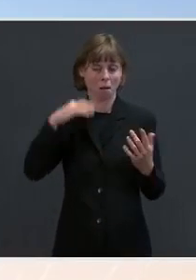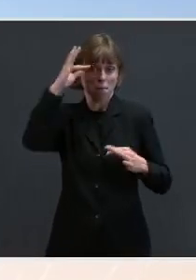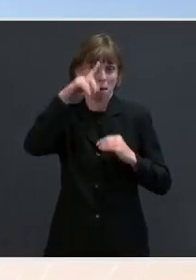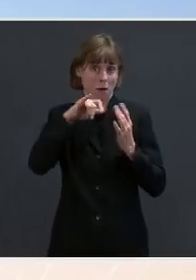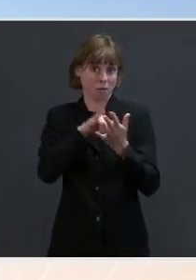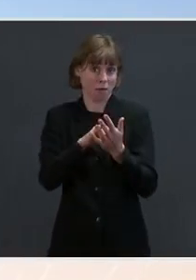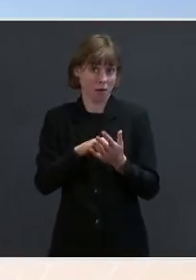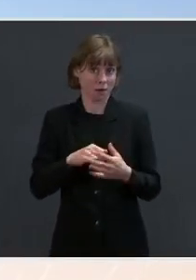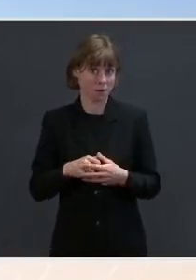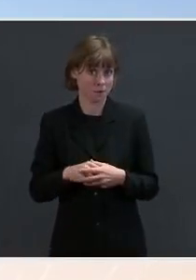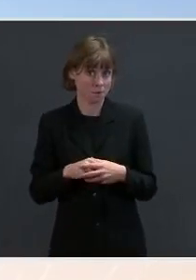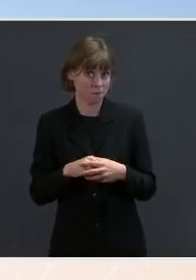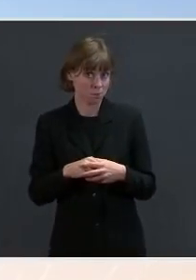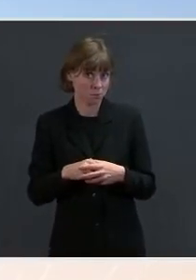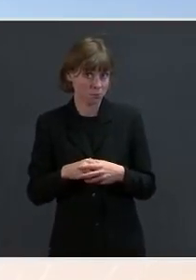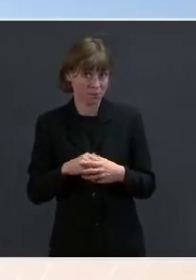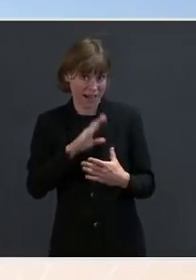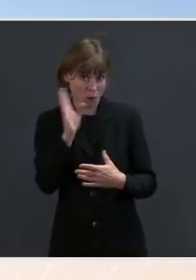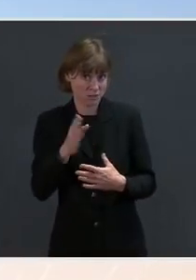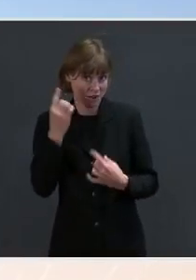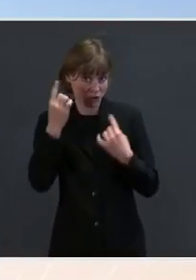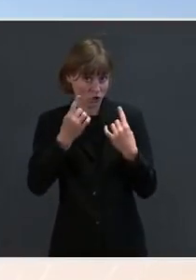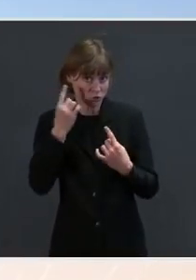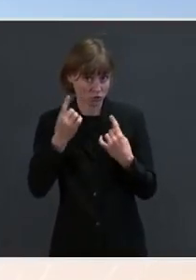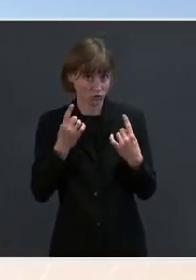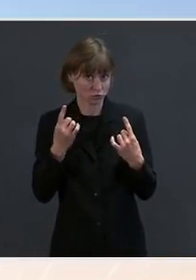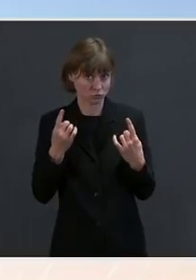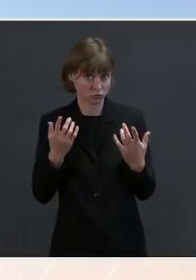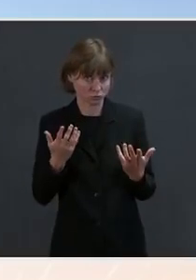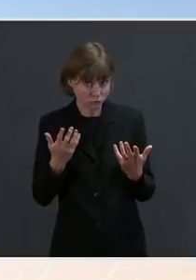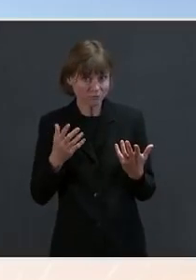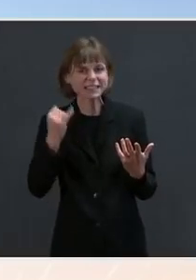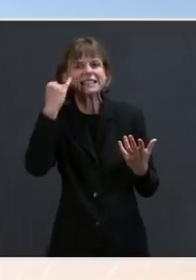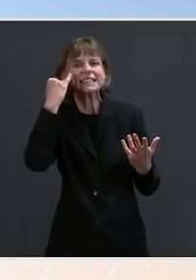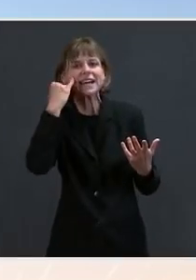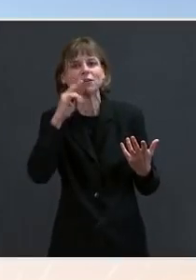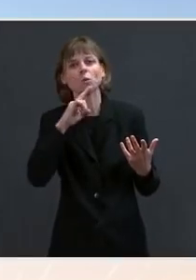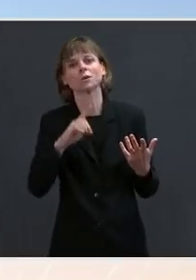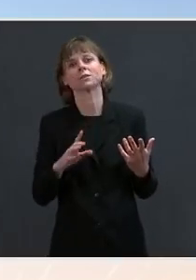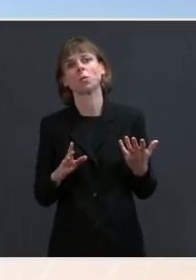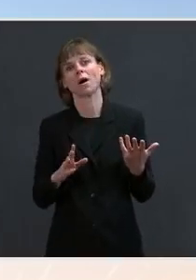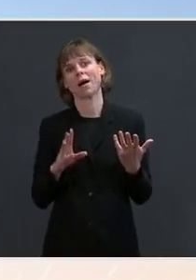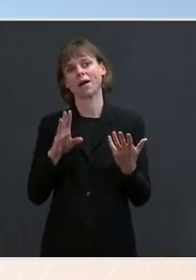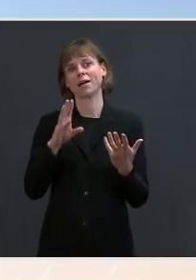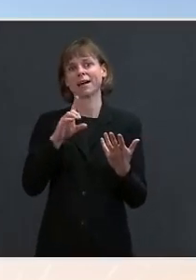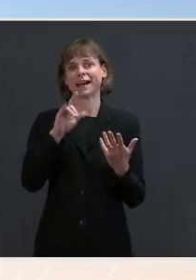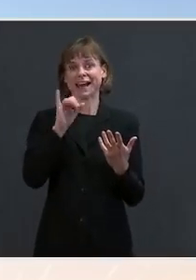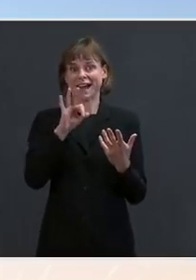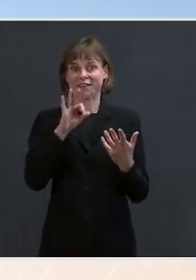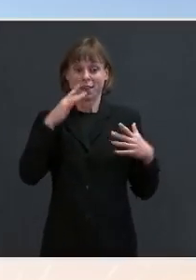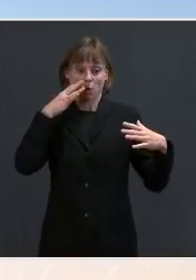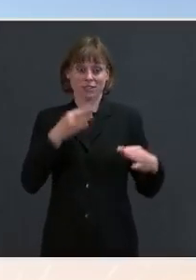question, is that this was never under consideration, or you don't know if it was, if it were? There was a determination made.